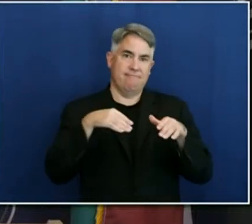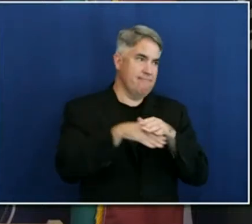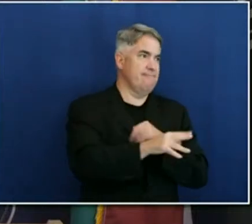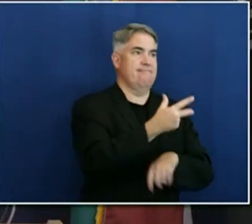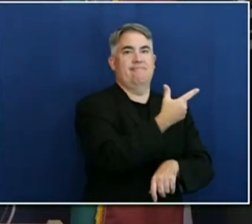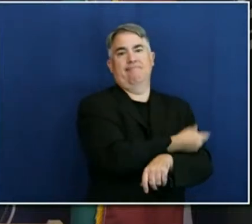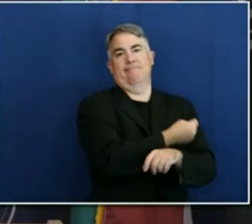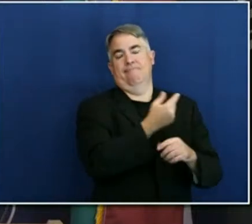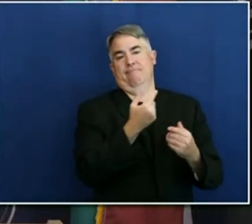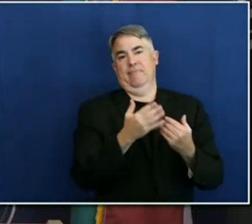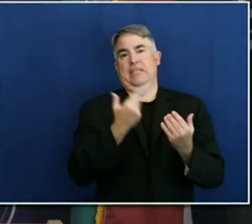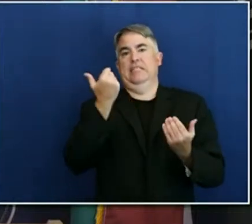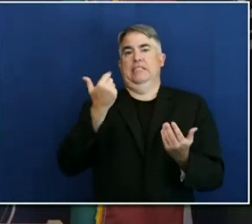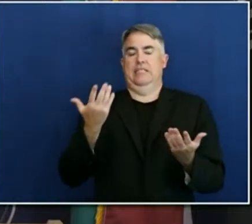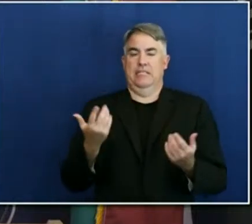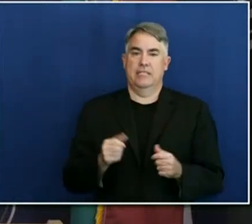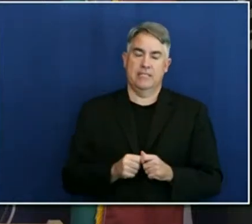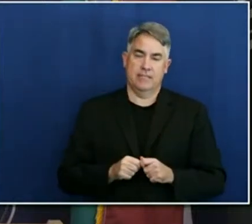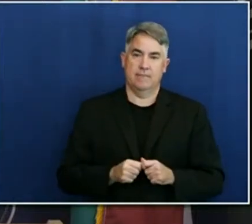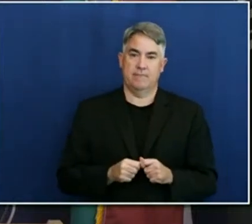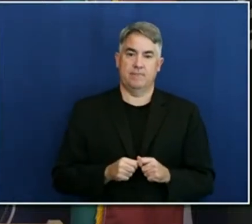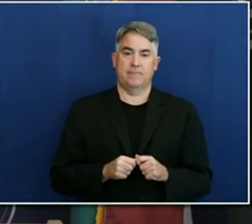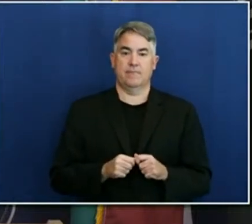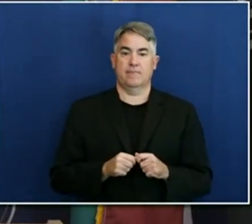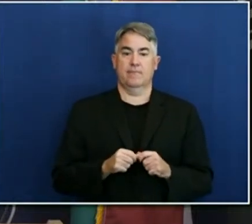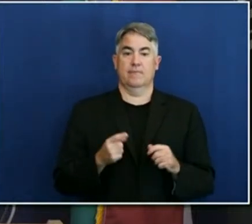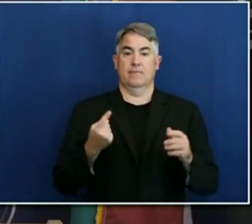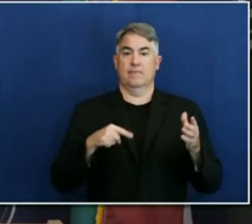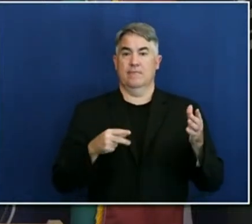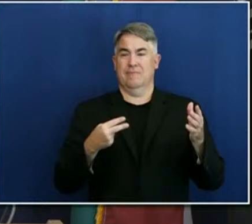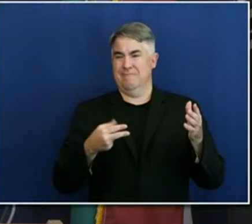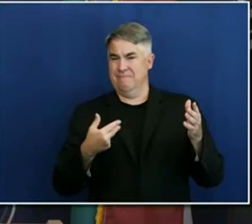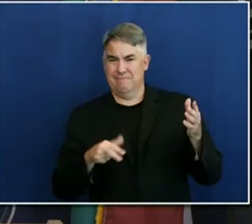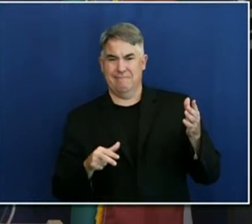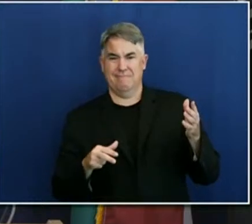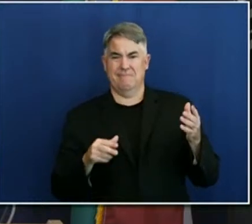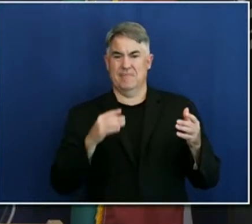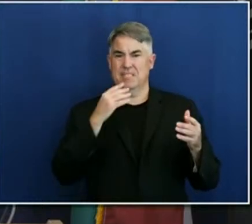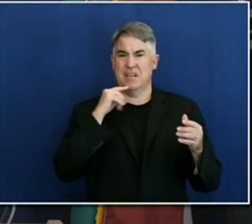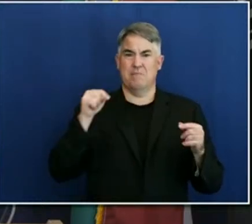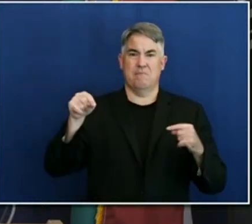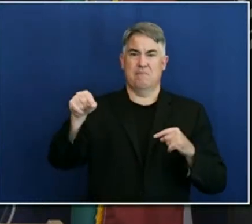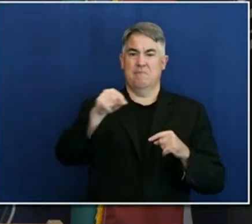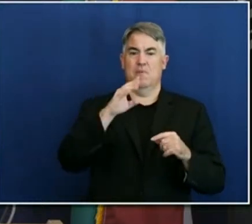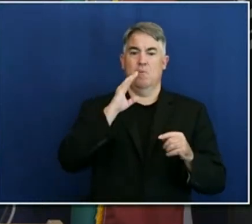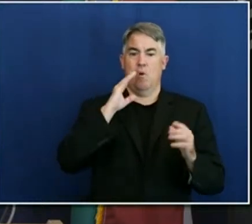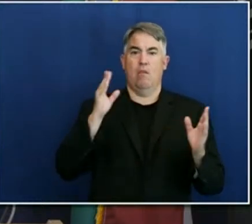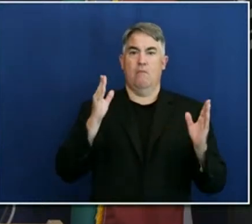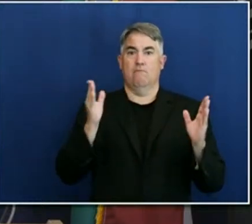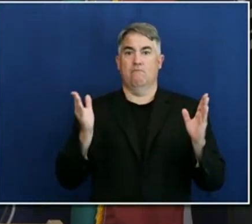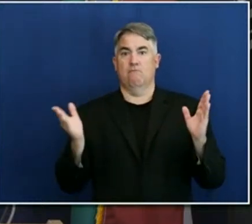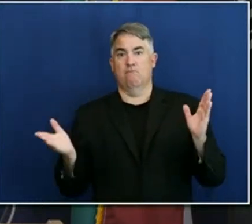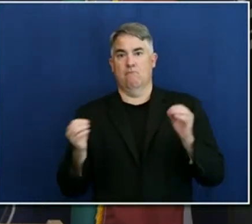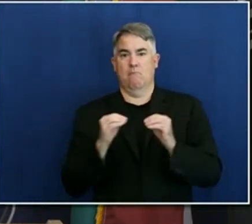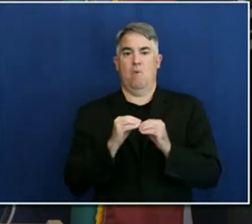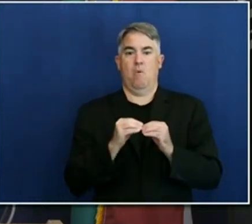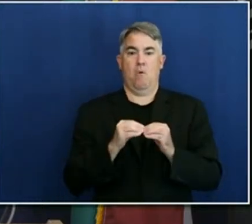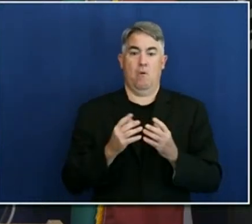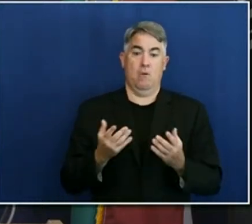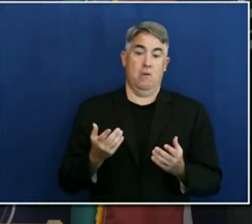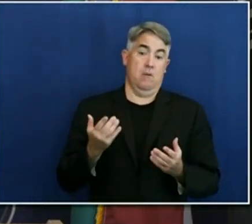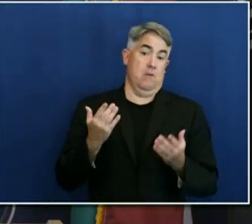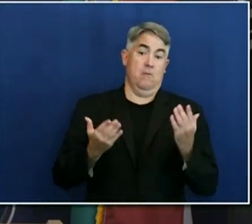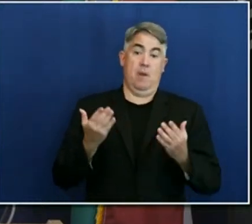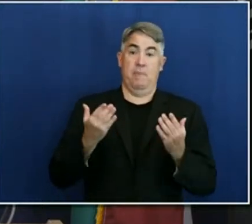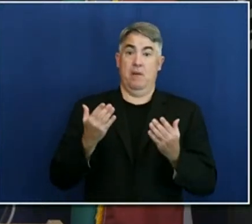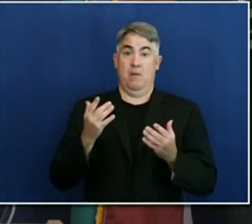extend some of those times beyond 8 p.m. and are exploring the feasibility of a 24-hour location. A lot of